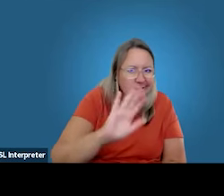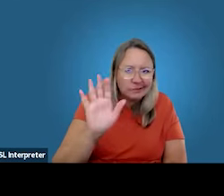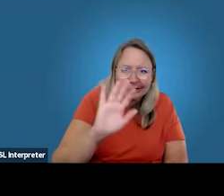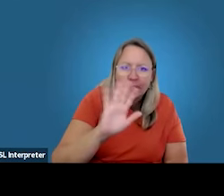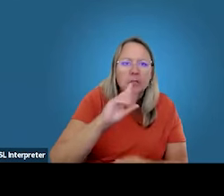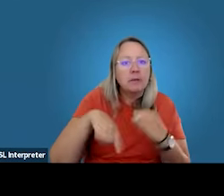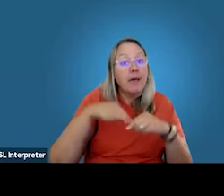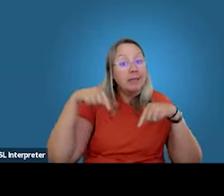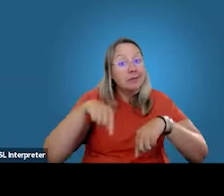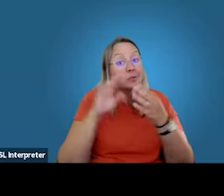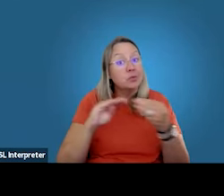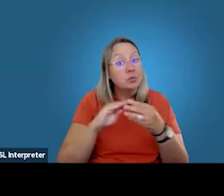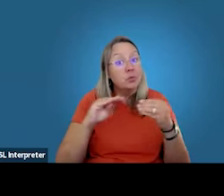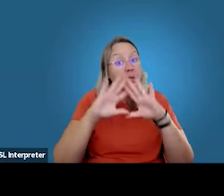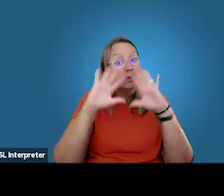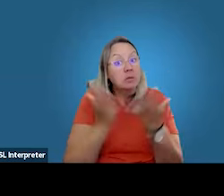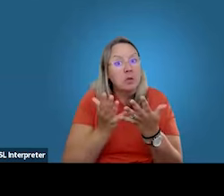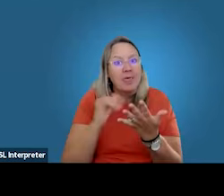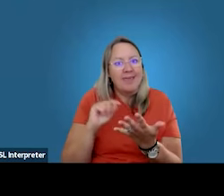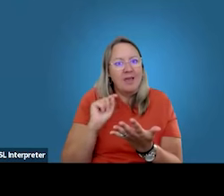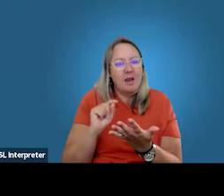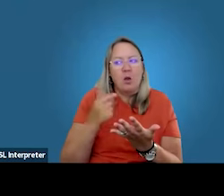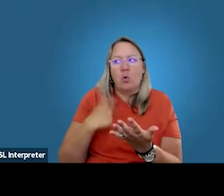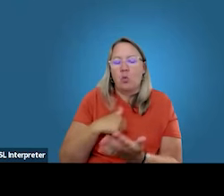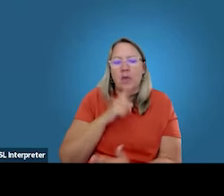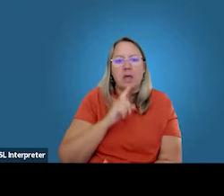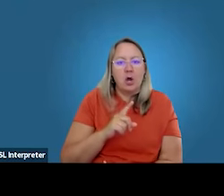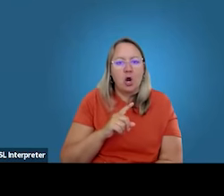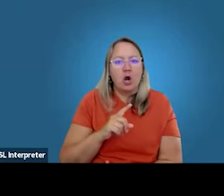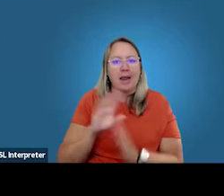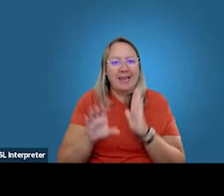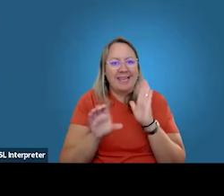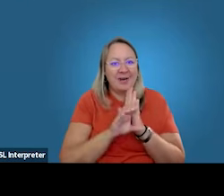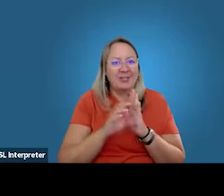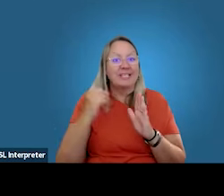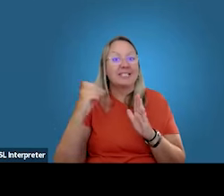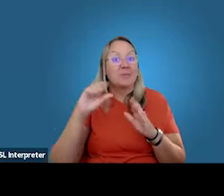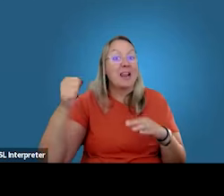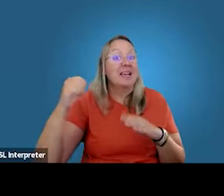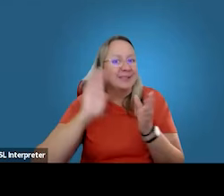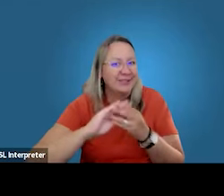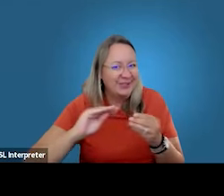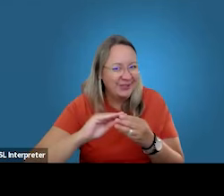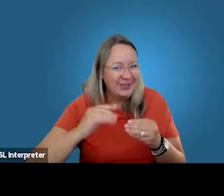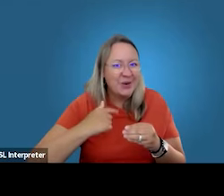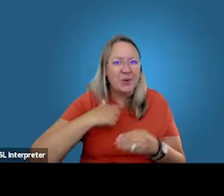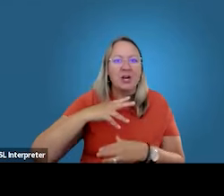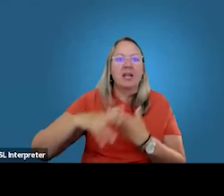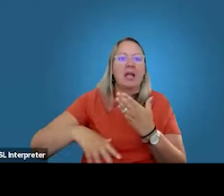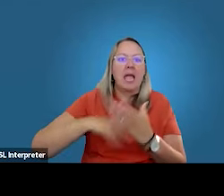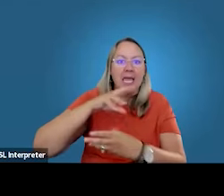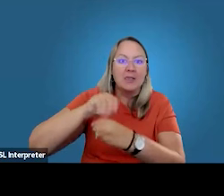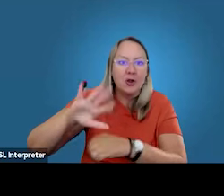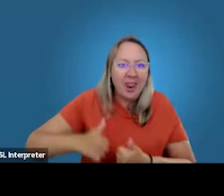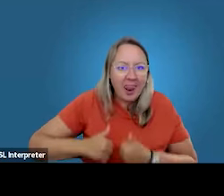our story. But again, we need to be thinking about the fact that we are a character in someone else's story. We're entering their life in some way. We